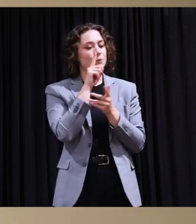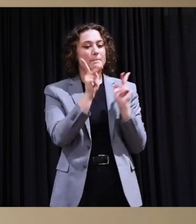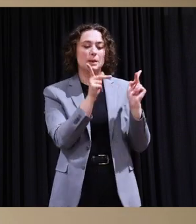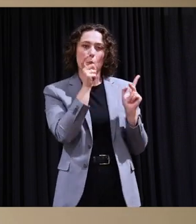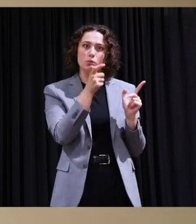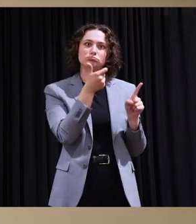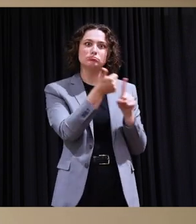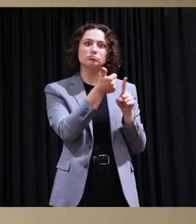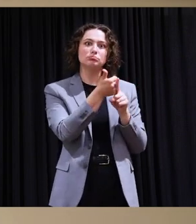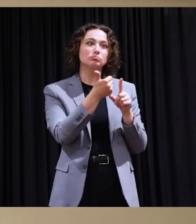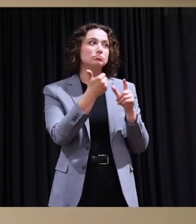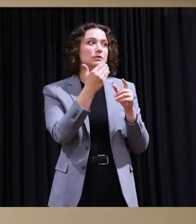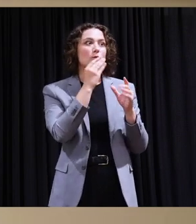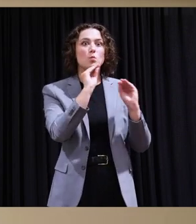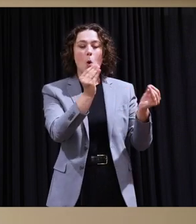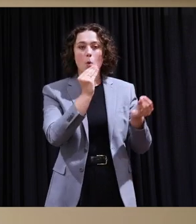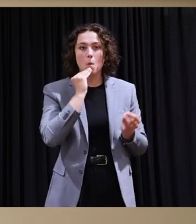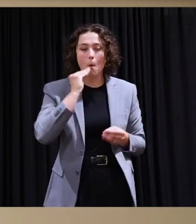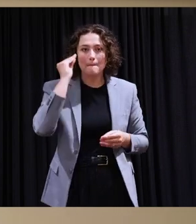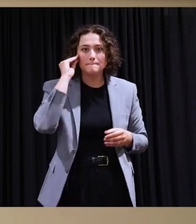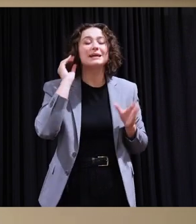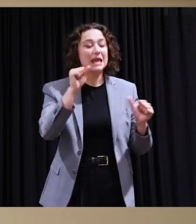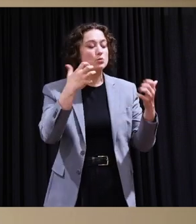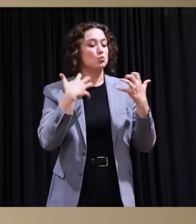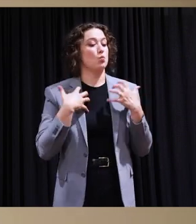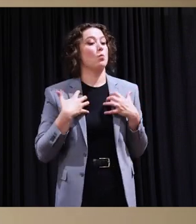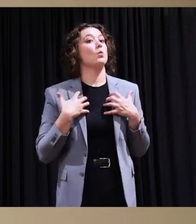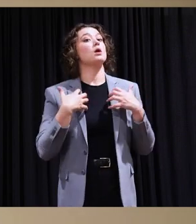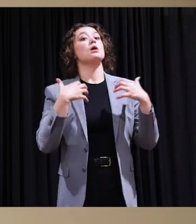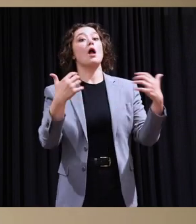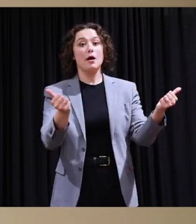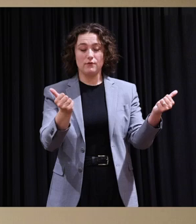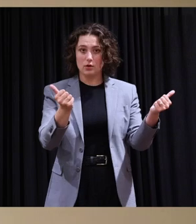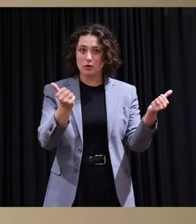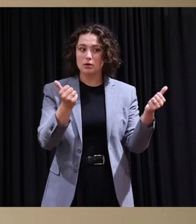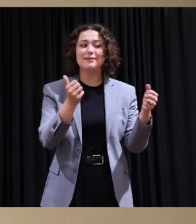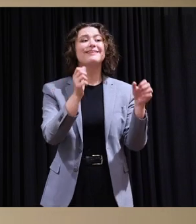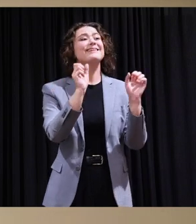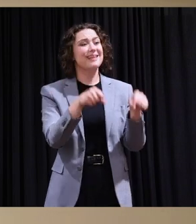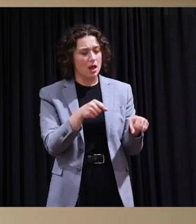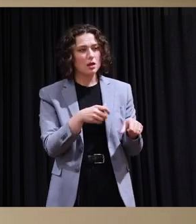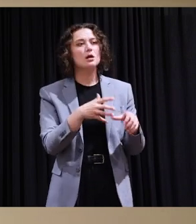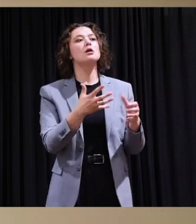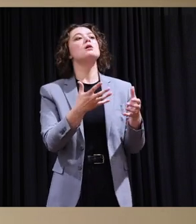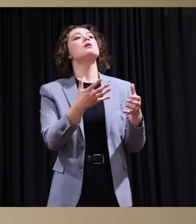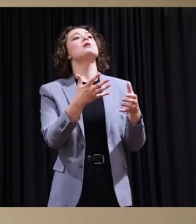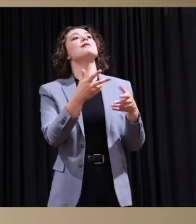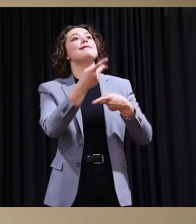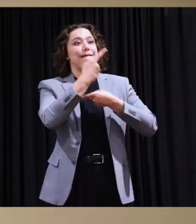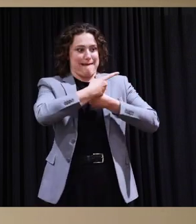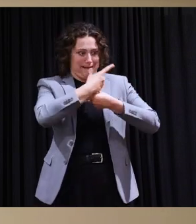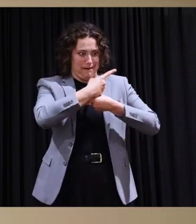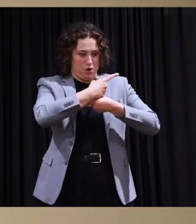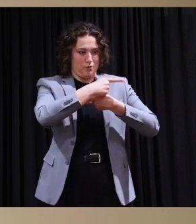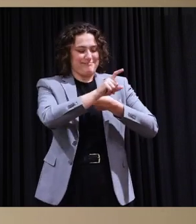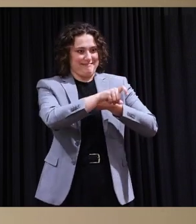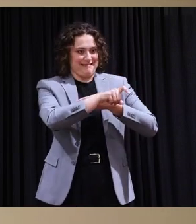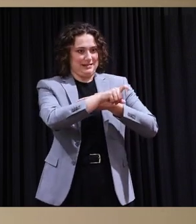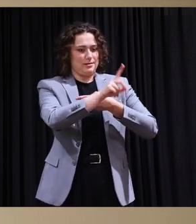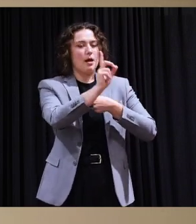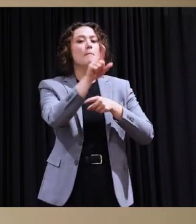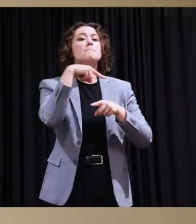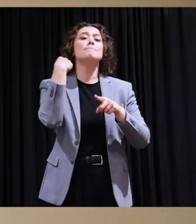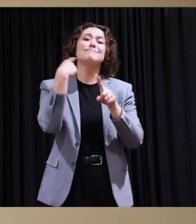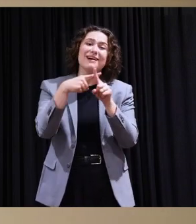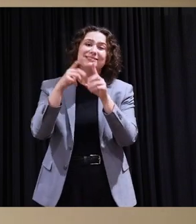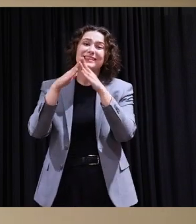recover from their medical conditions, get the adequate care and support that they need, as well as get the housing that they